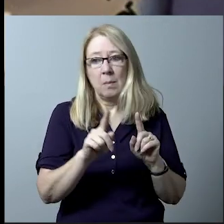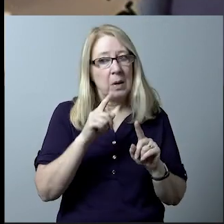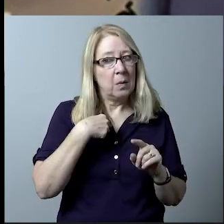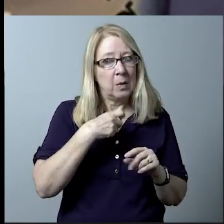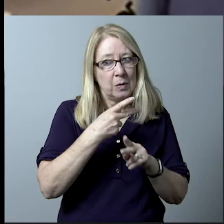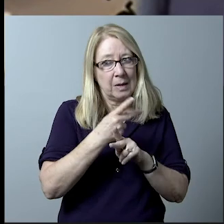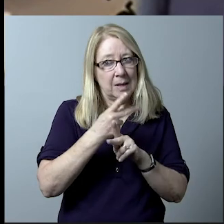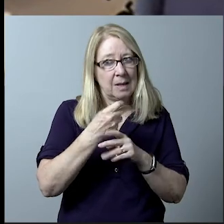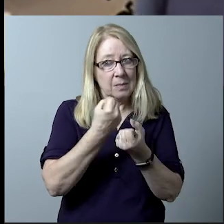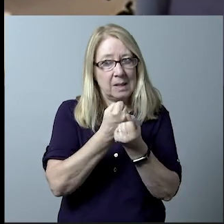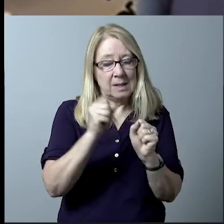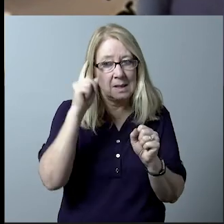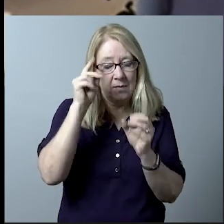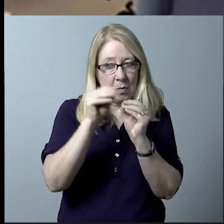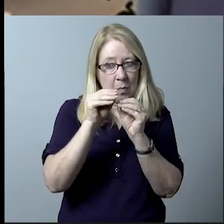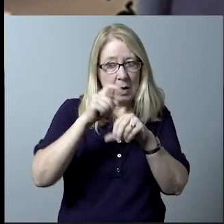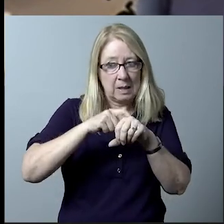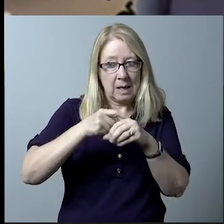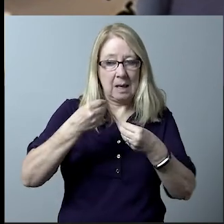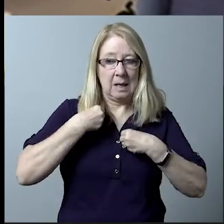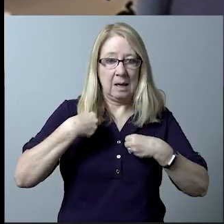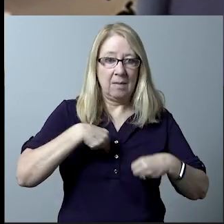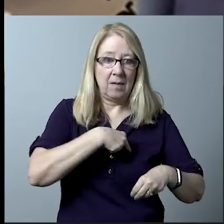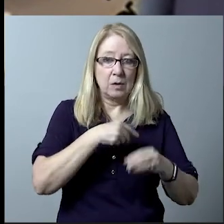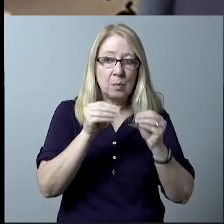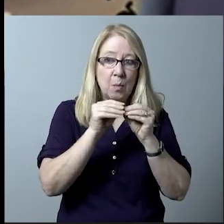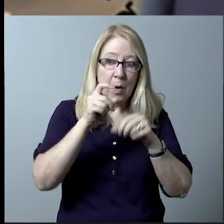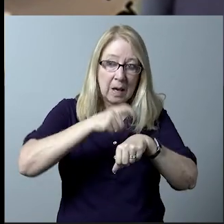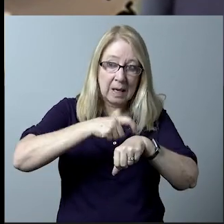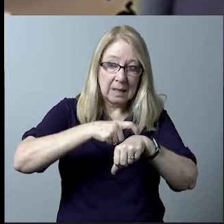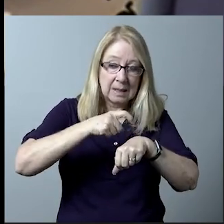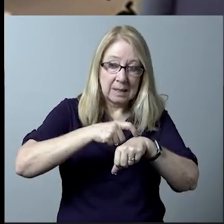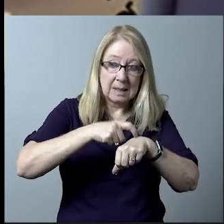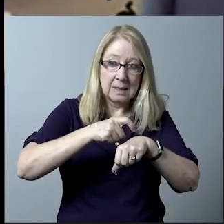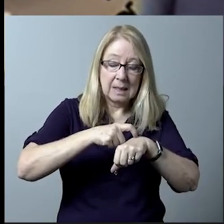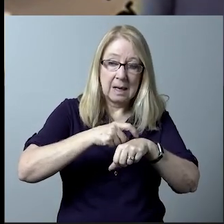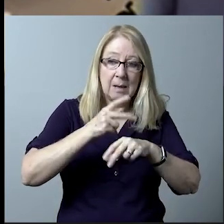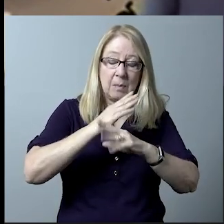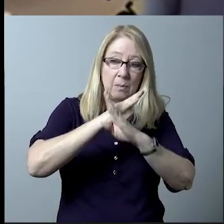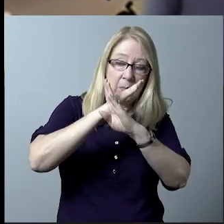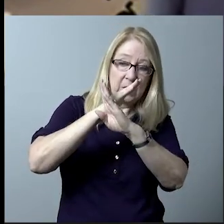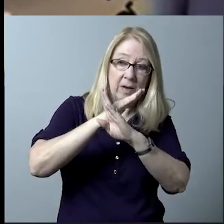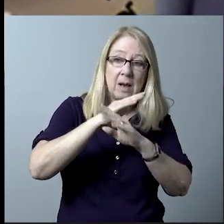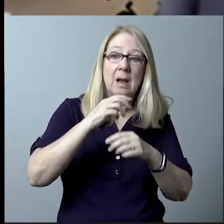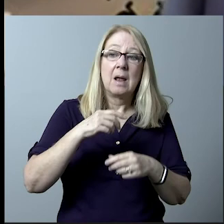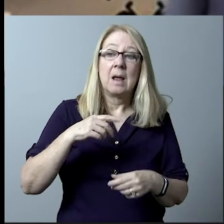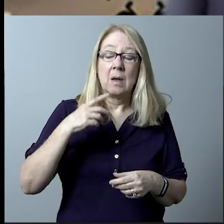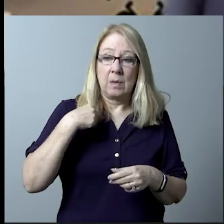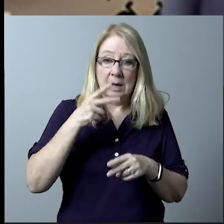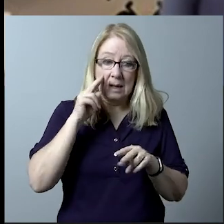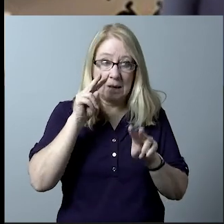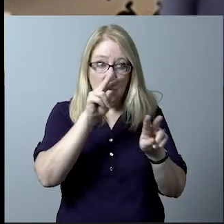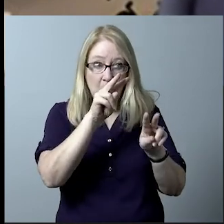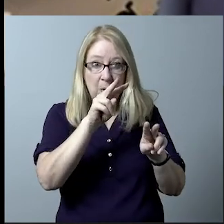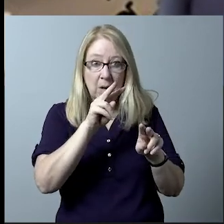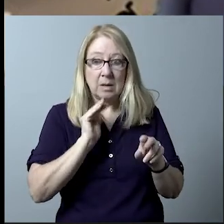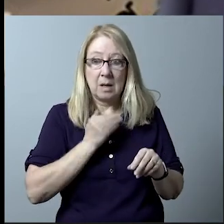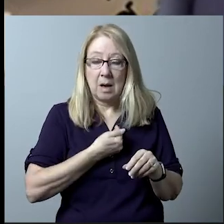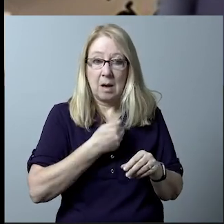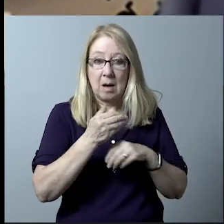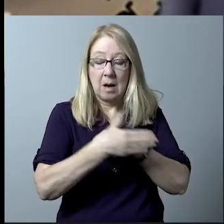we keep our campus safe for some more time. Give us some more time. I'll continue to collect data. We'll watch El Paso